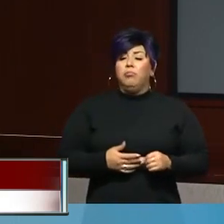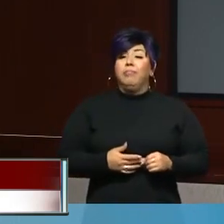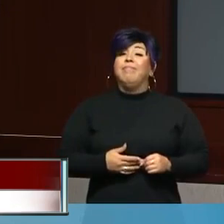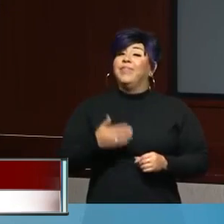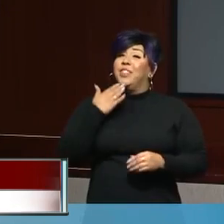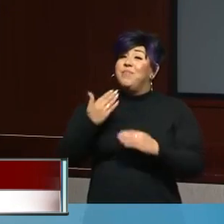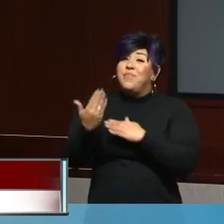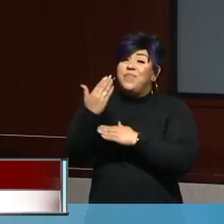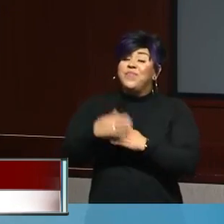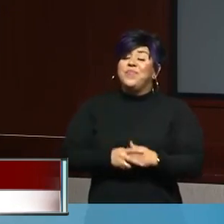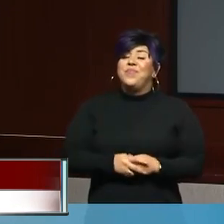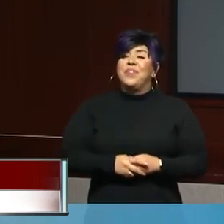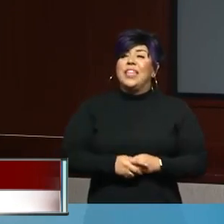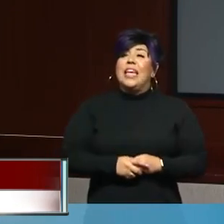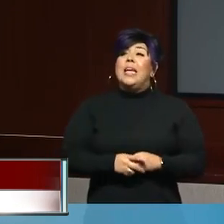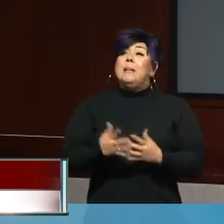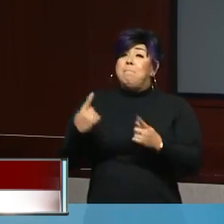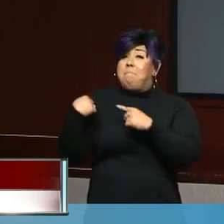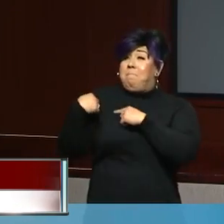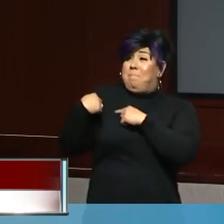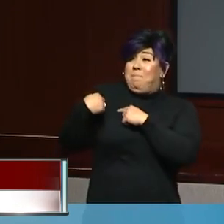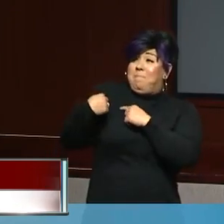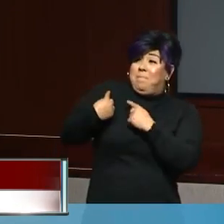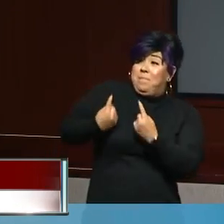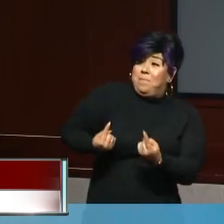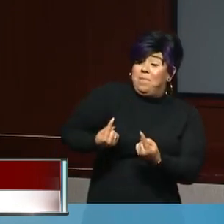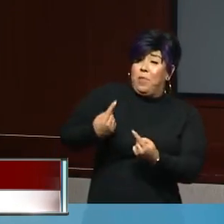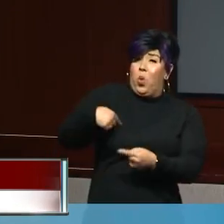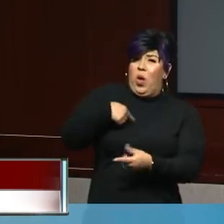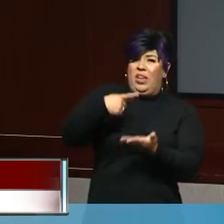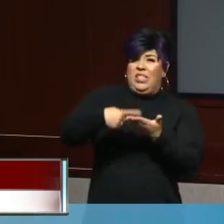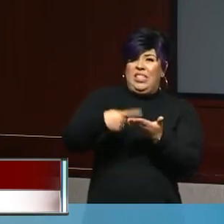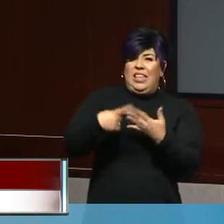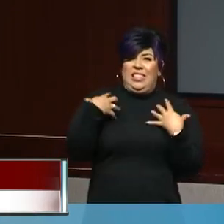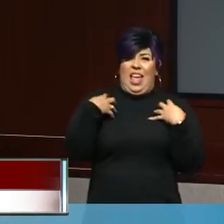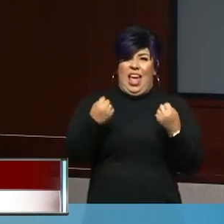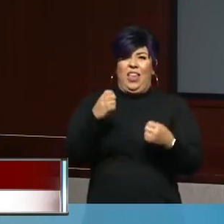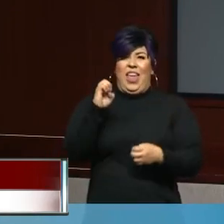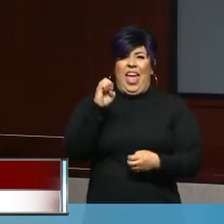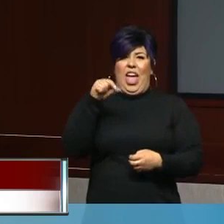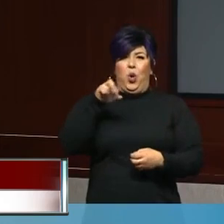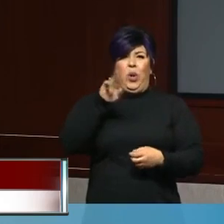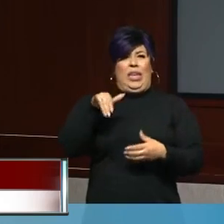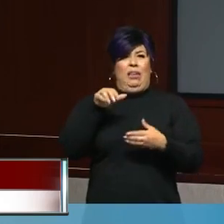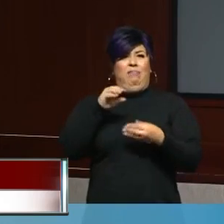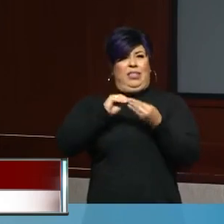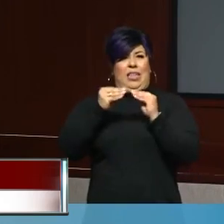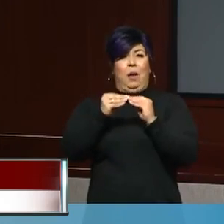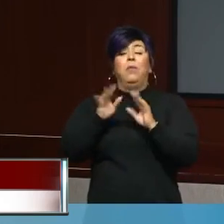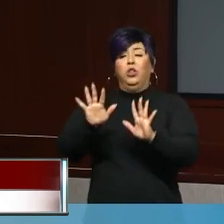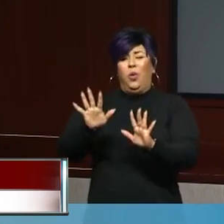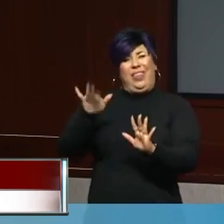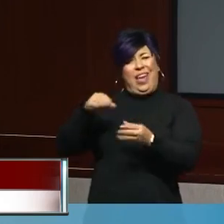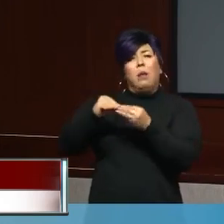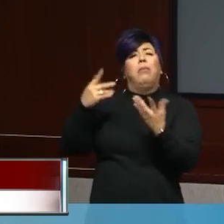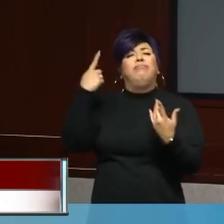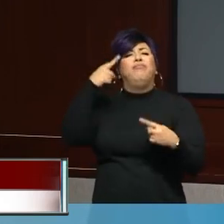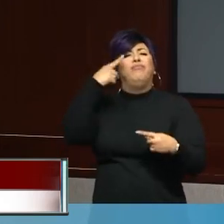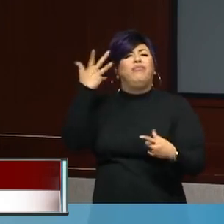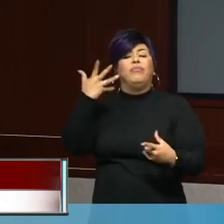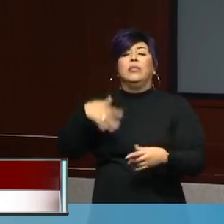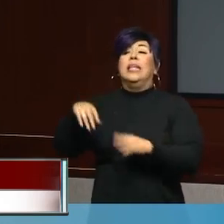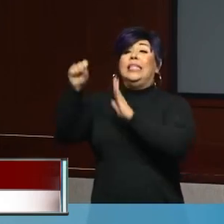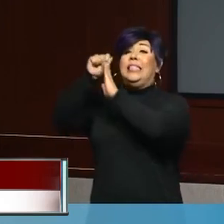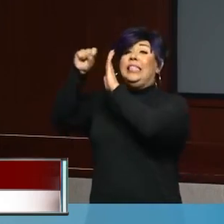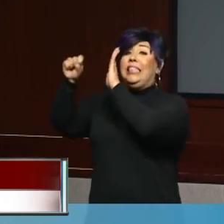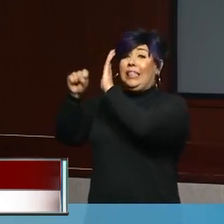Good morning. Since the last time we talked about the health equity metric, I guess I should start with what the metric is by the state is that